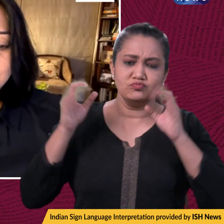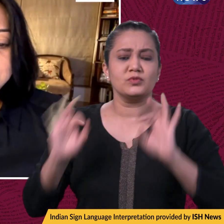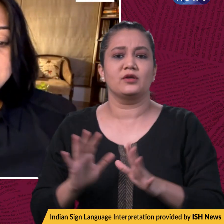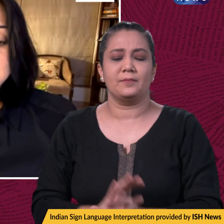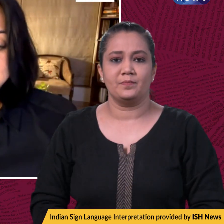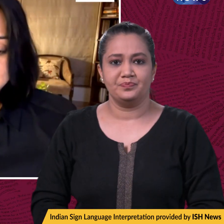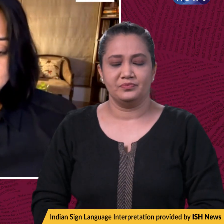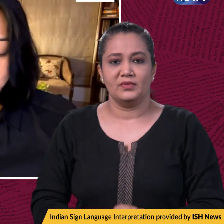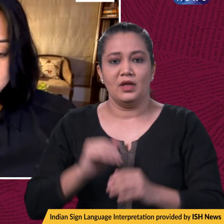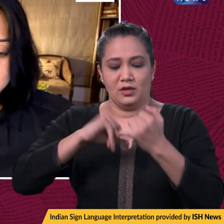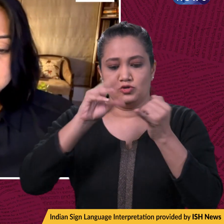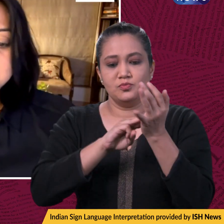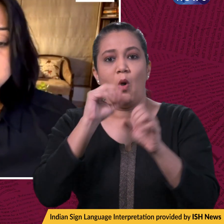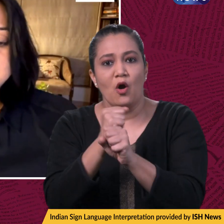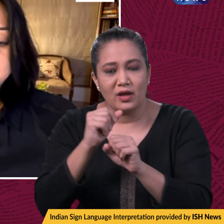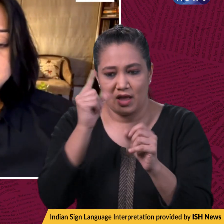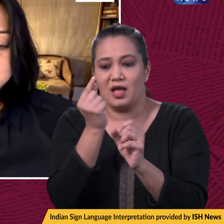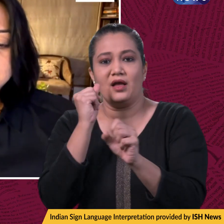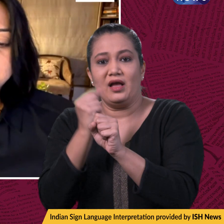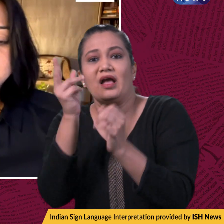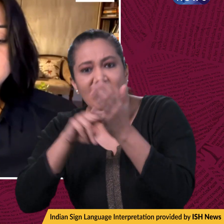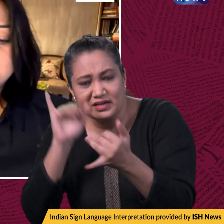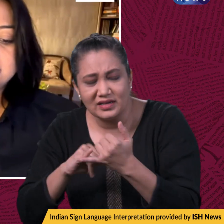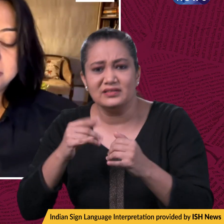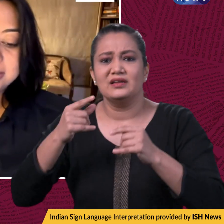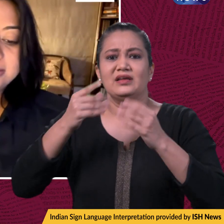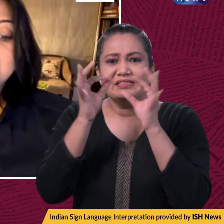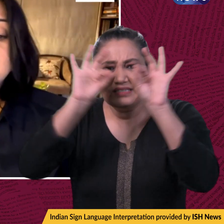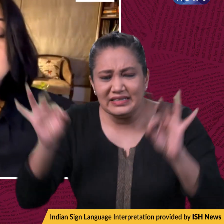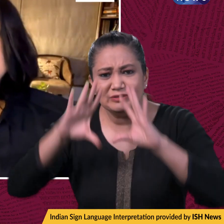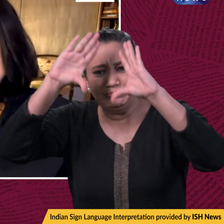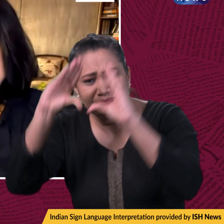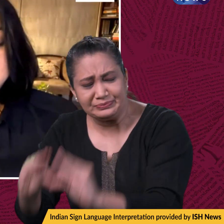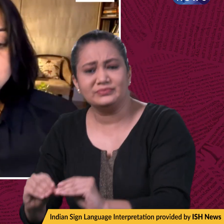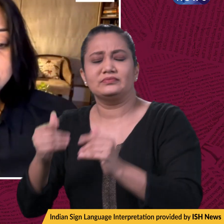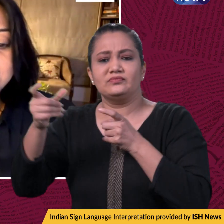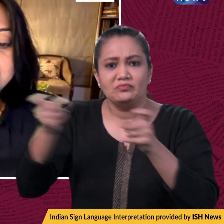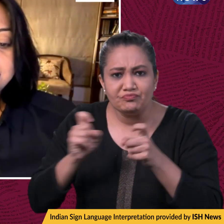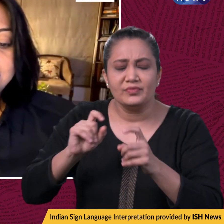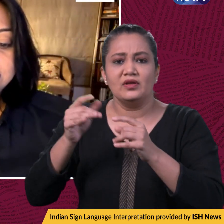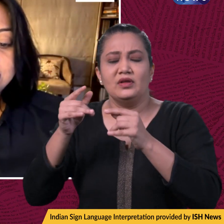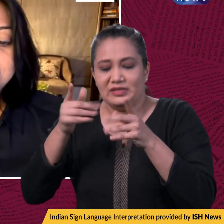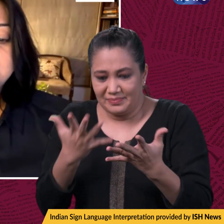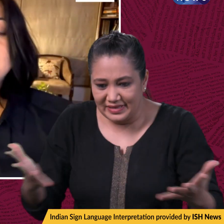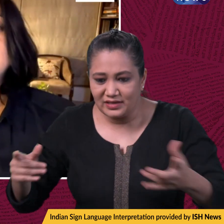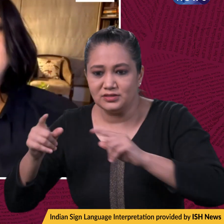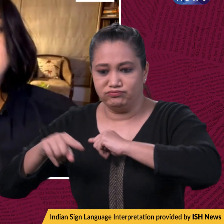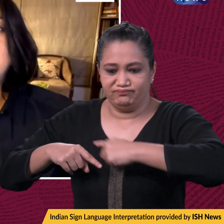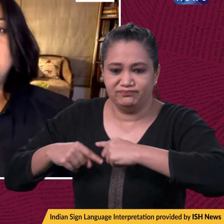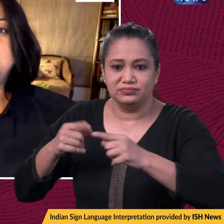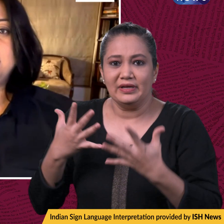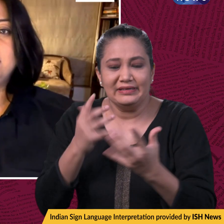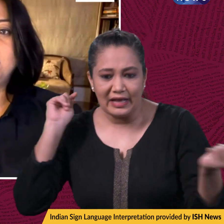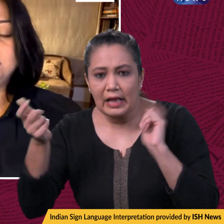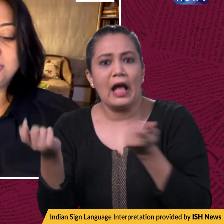that measures like anti-smog guns, mist spray system, dust suppressants, conveyor belts to transfer construction material